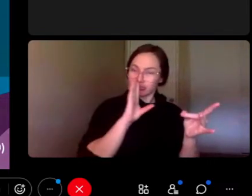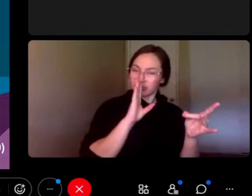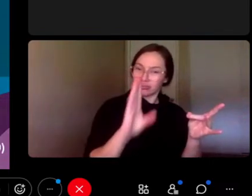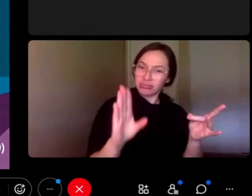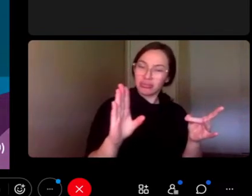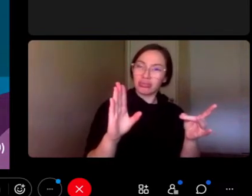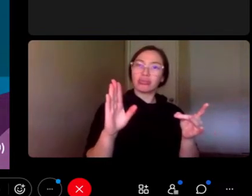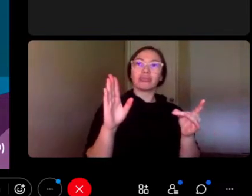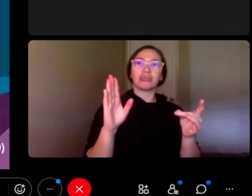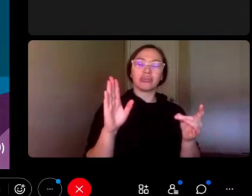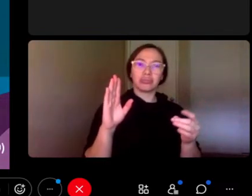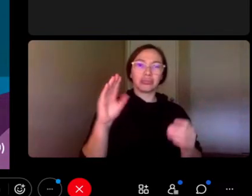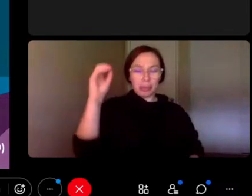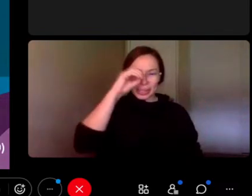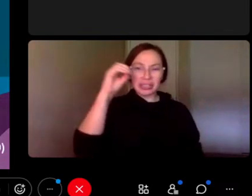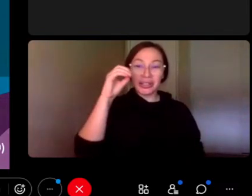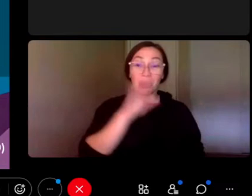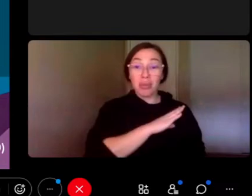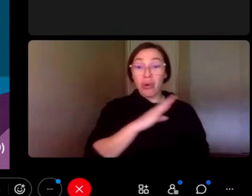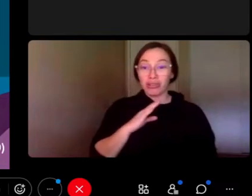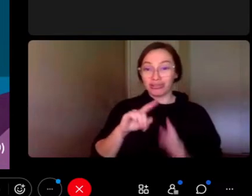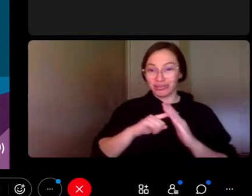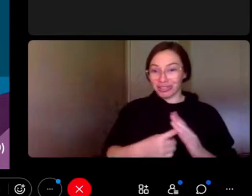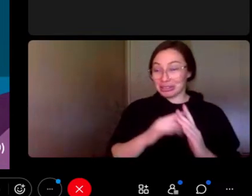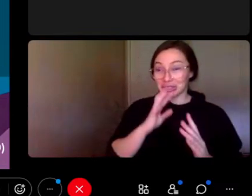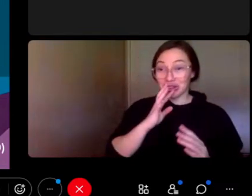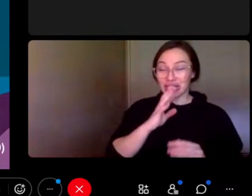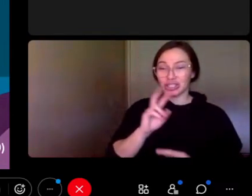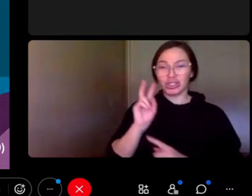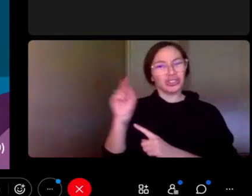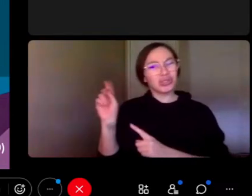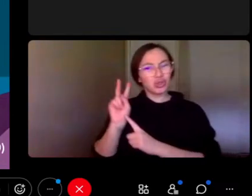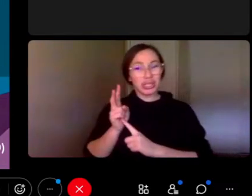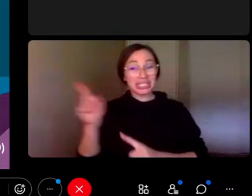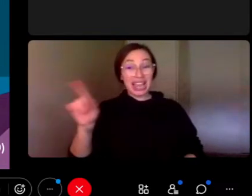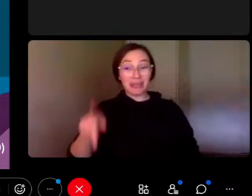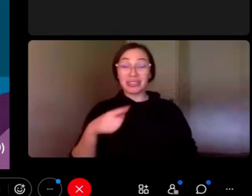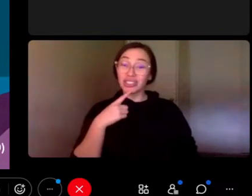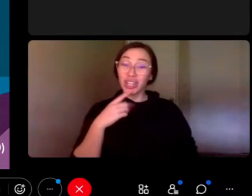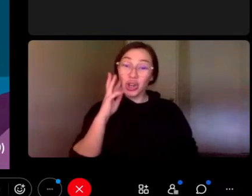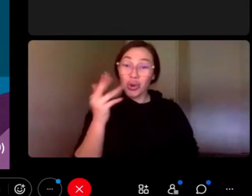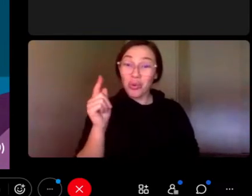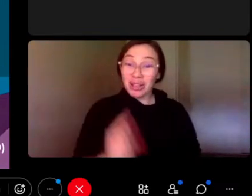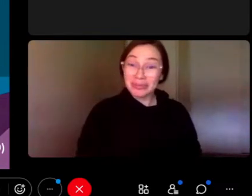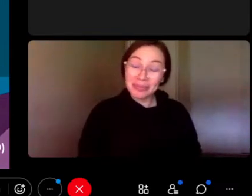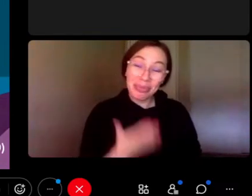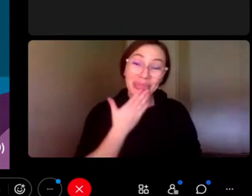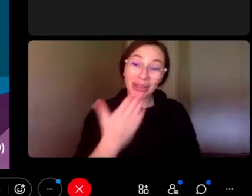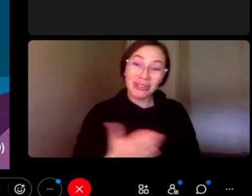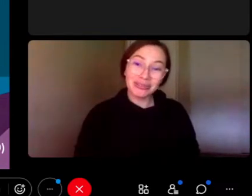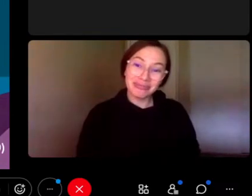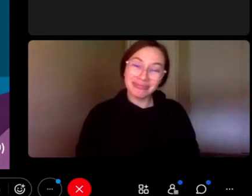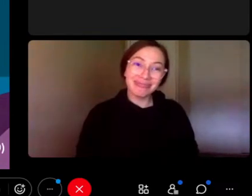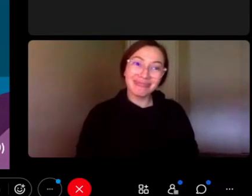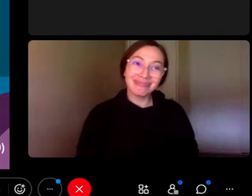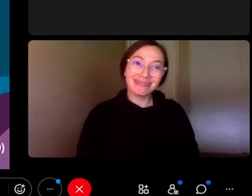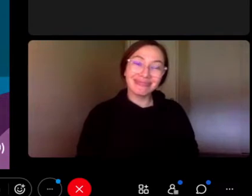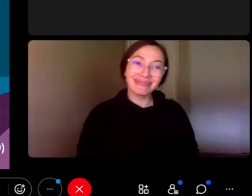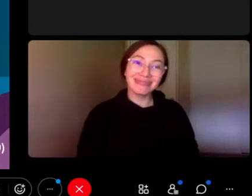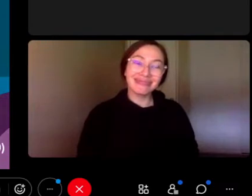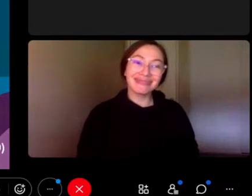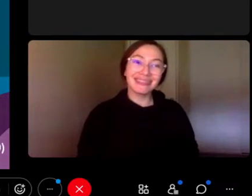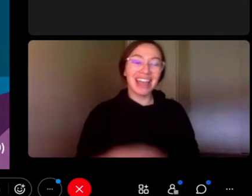statement of position. The board started talking in about 2 minutes. She said, you know what? Thank you. I hadn't thought about it that